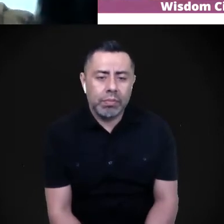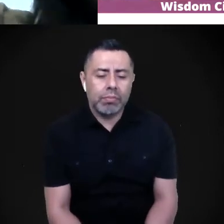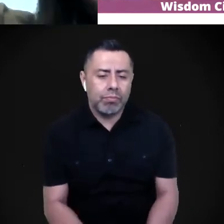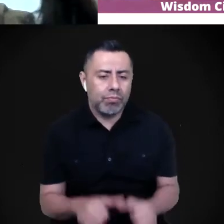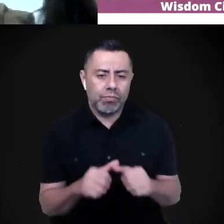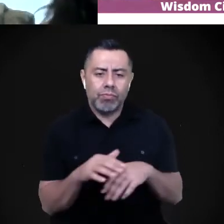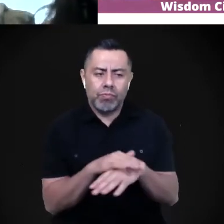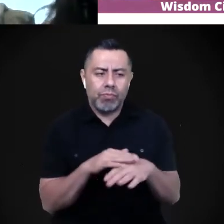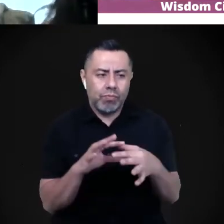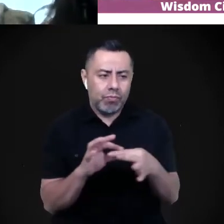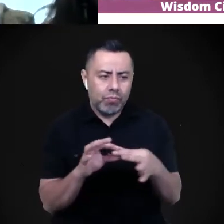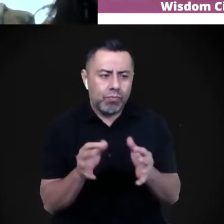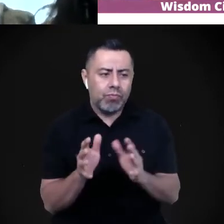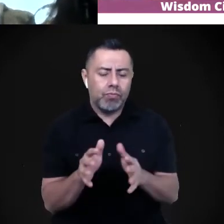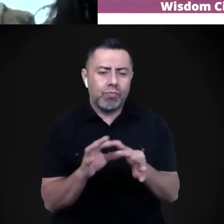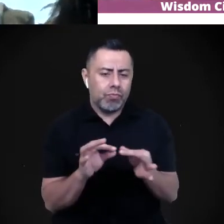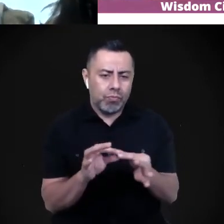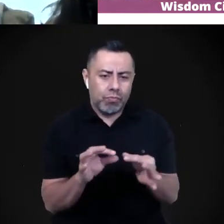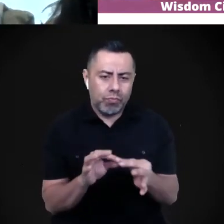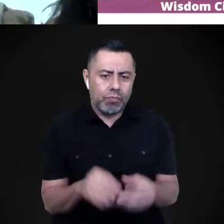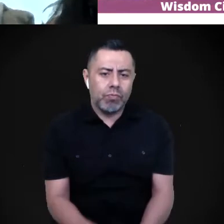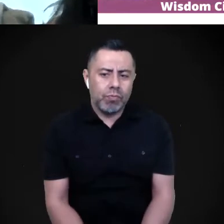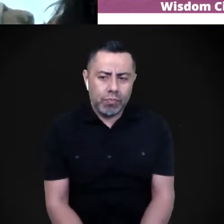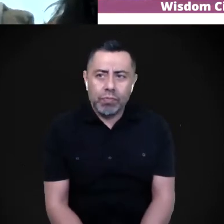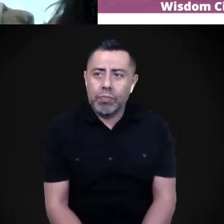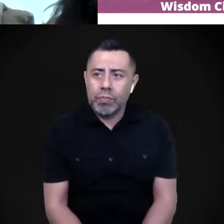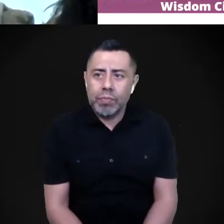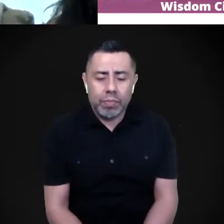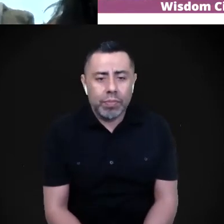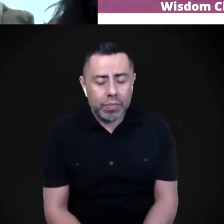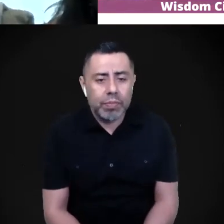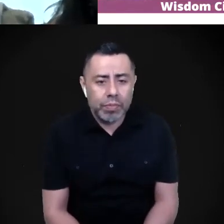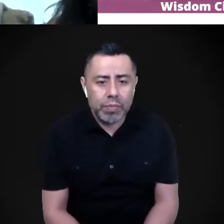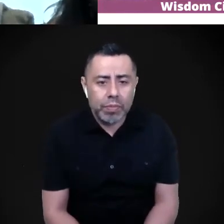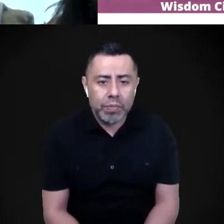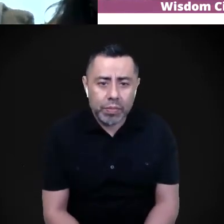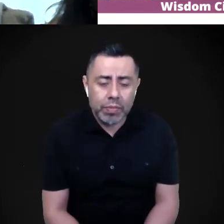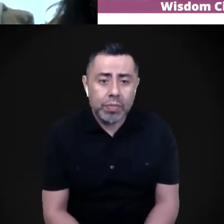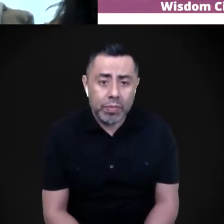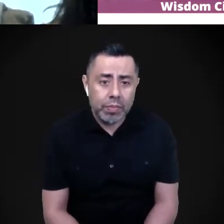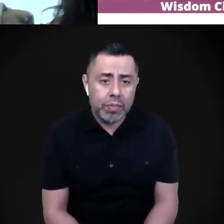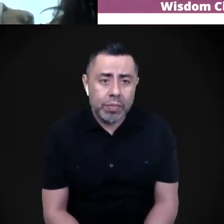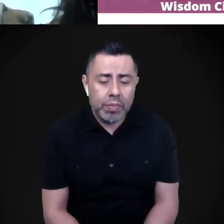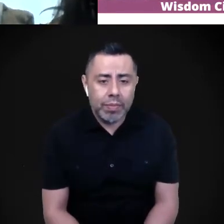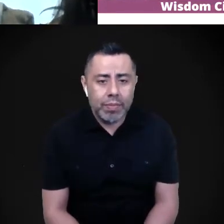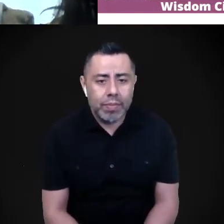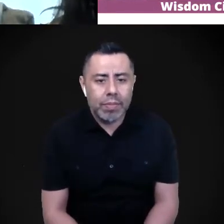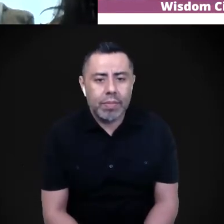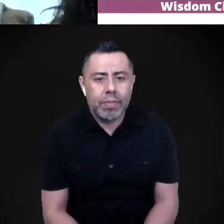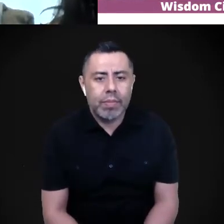share needs a what up? A ado a. The picture that she be sata e in